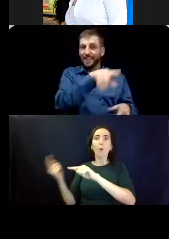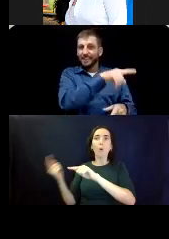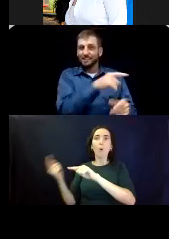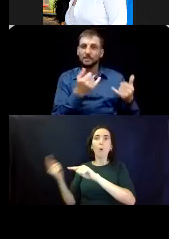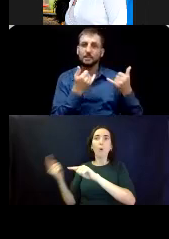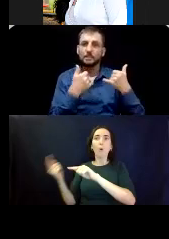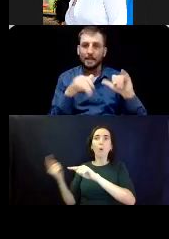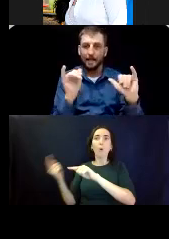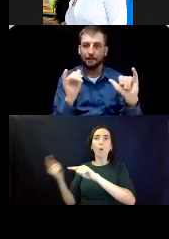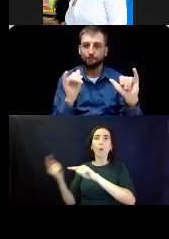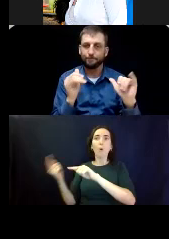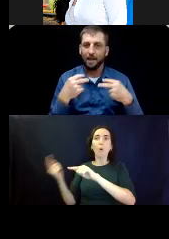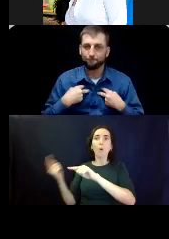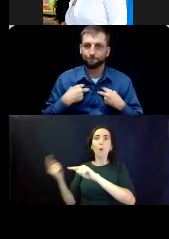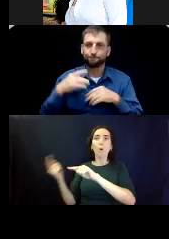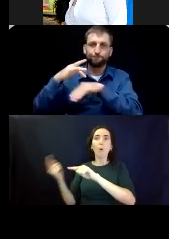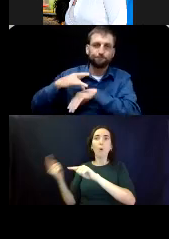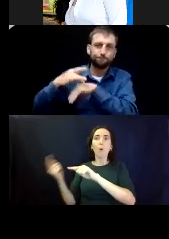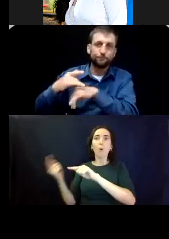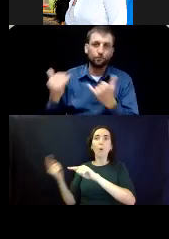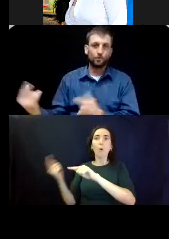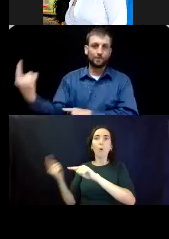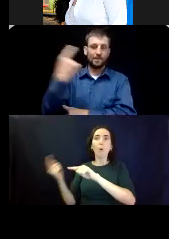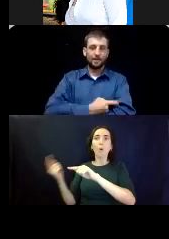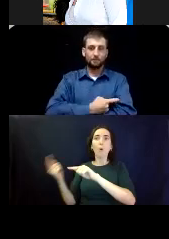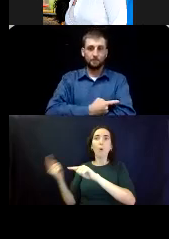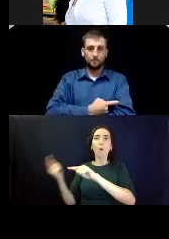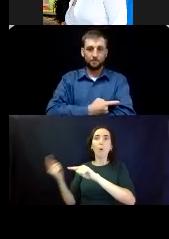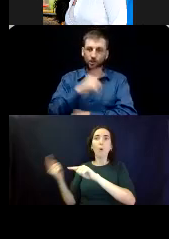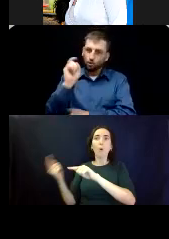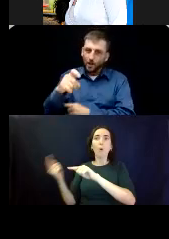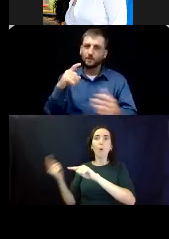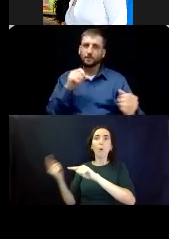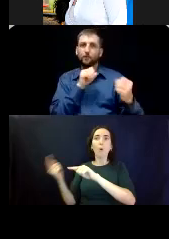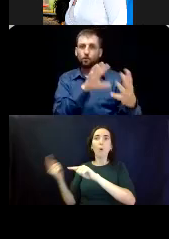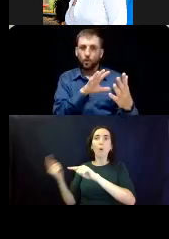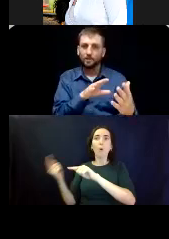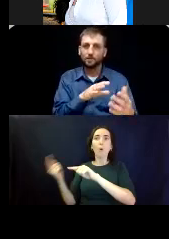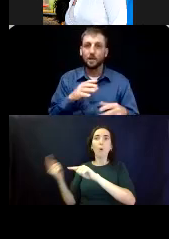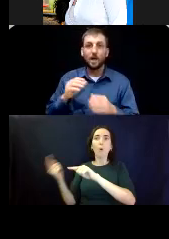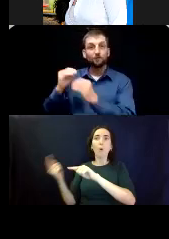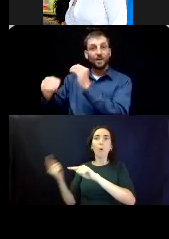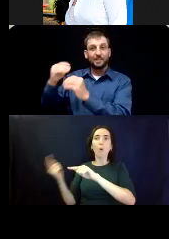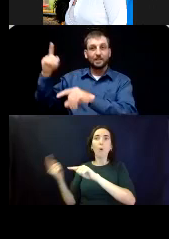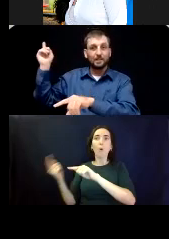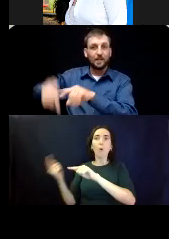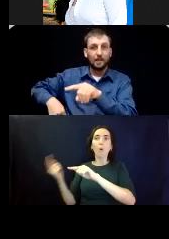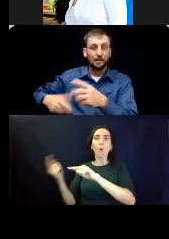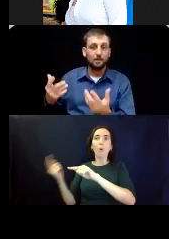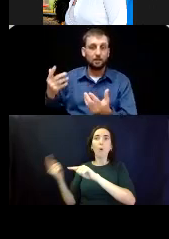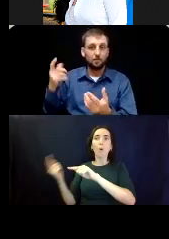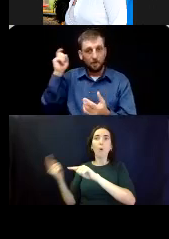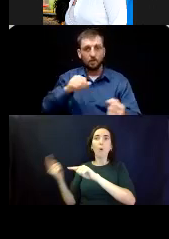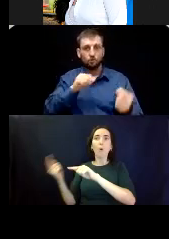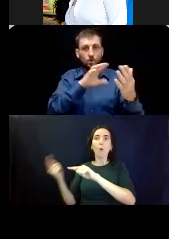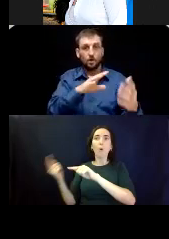that we need to discuss, because we can't fix it if we're not addressing it and talking about it. Our history is absolutely